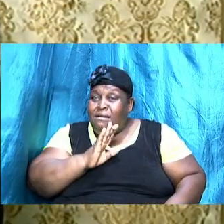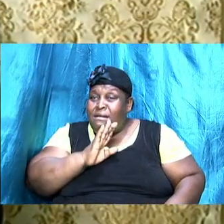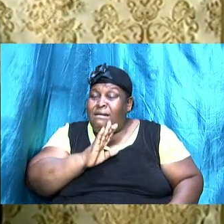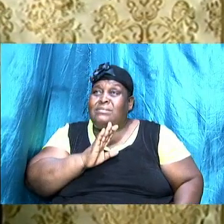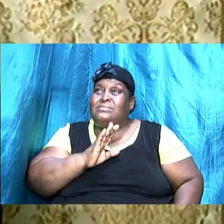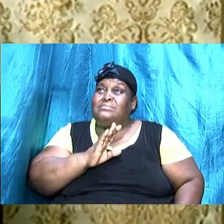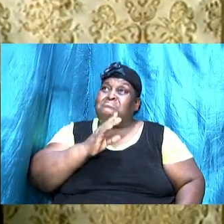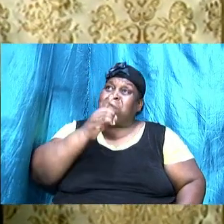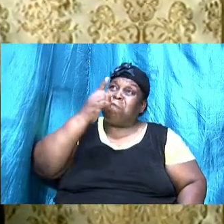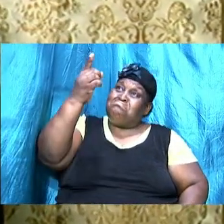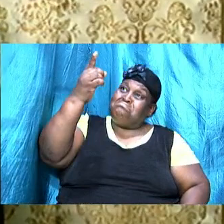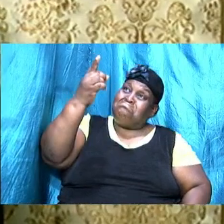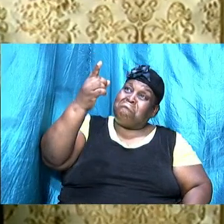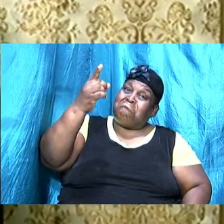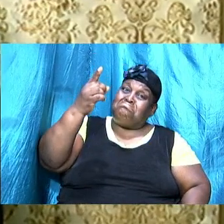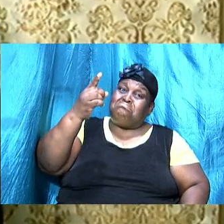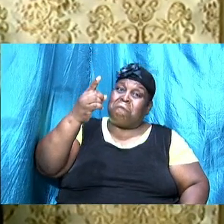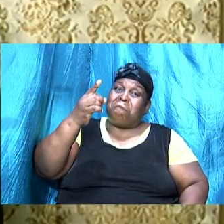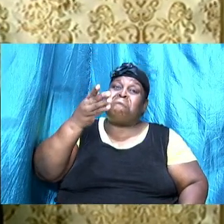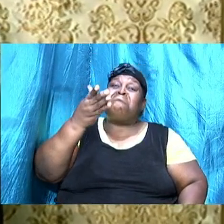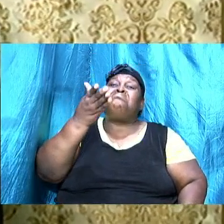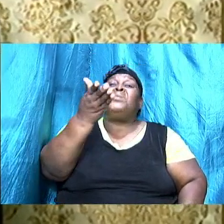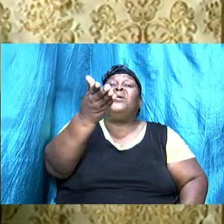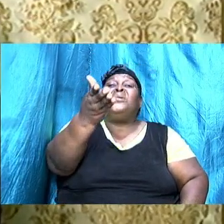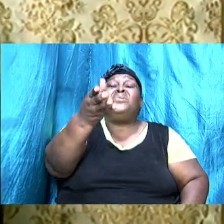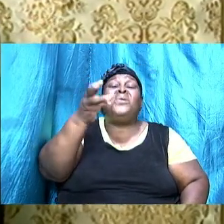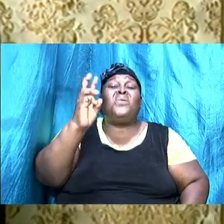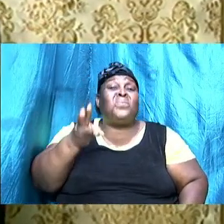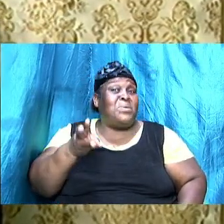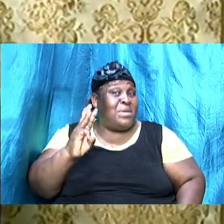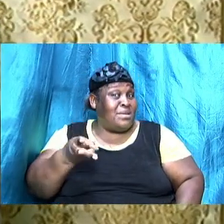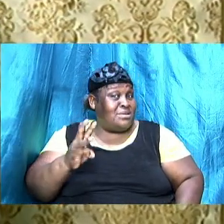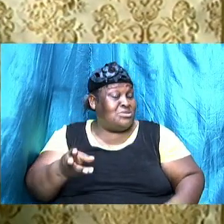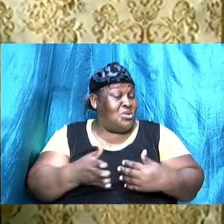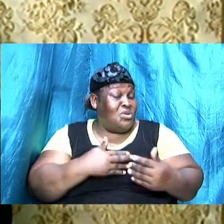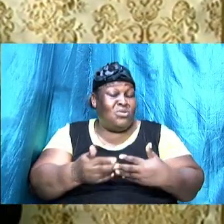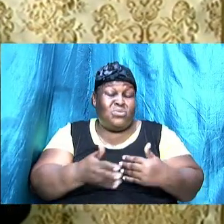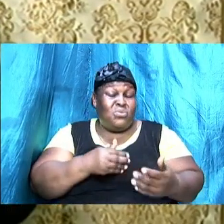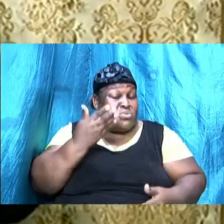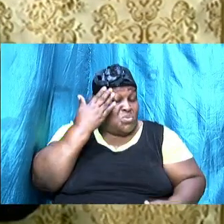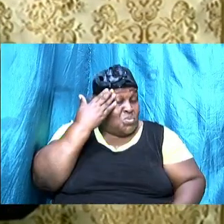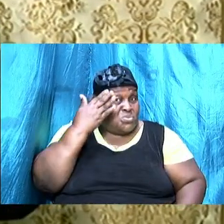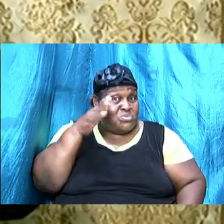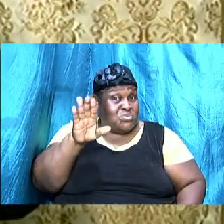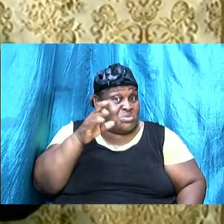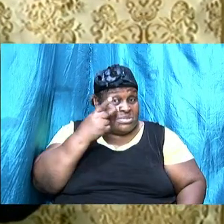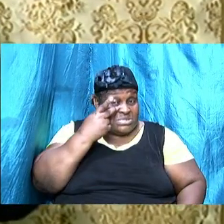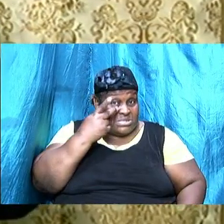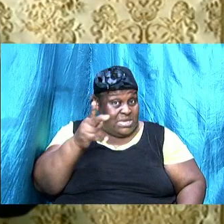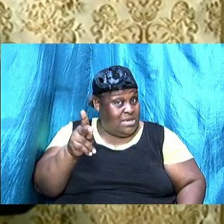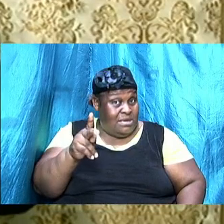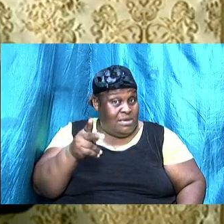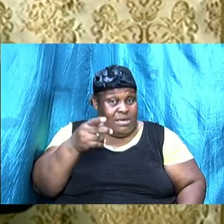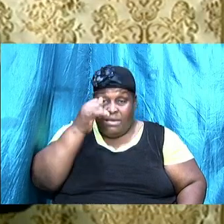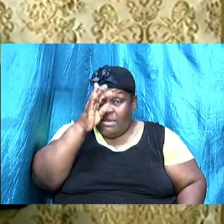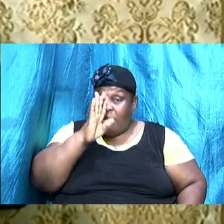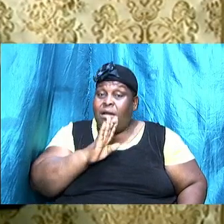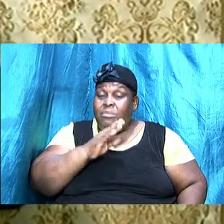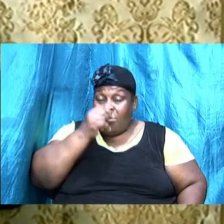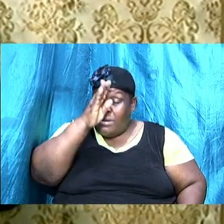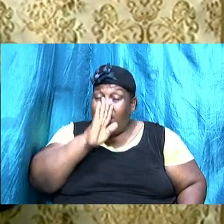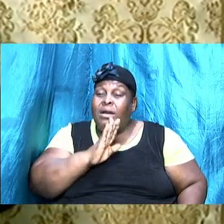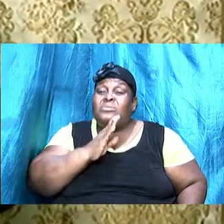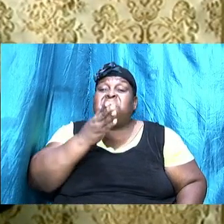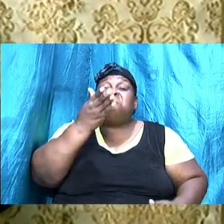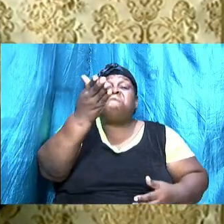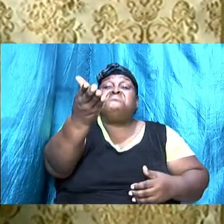not have seen him, he was there. And then when this thing was not just